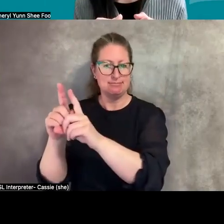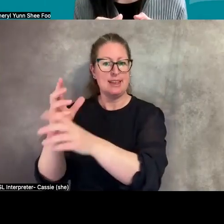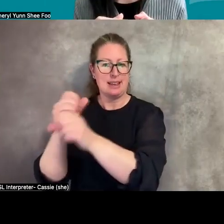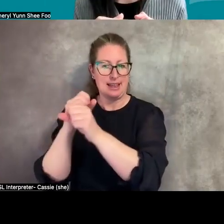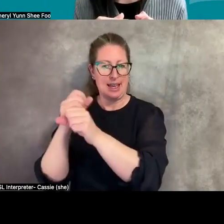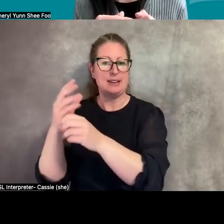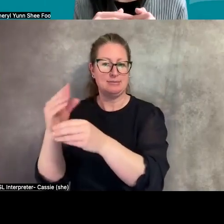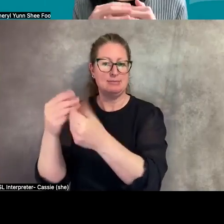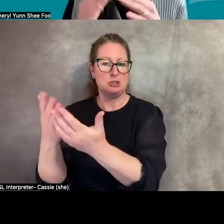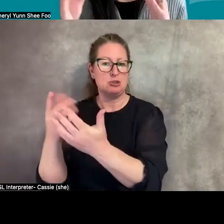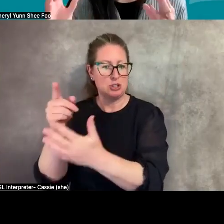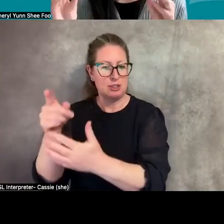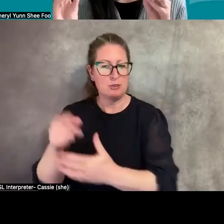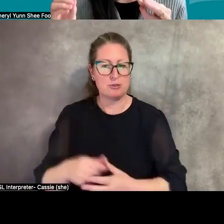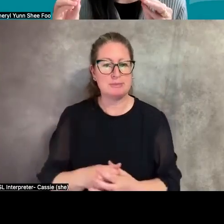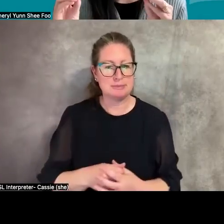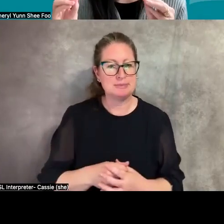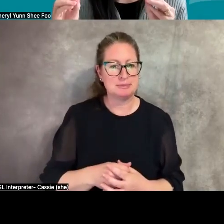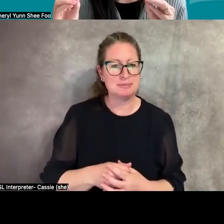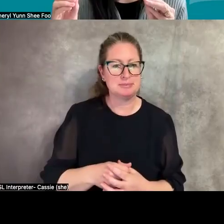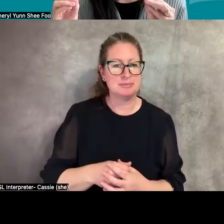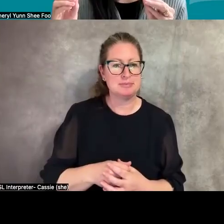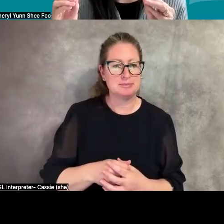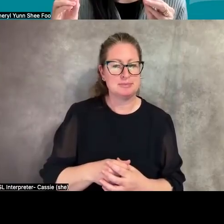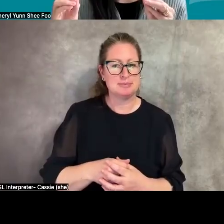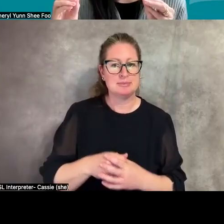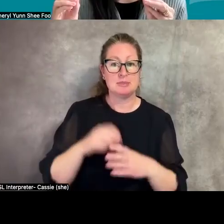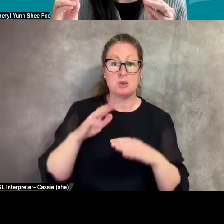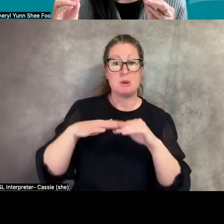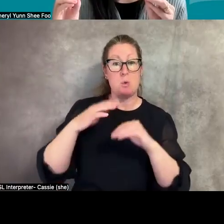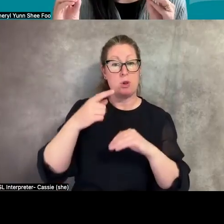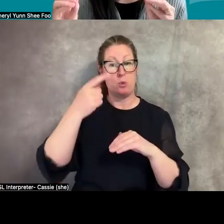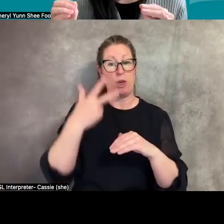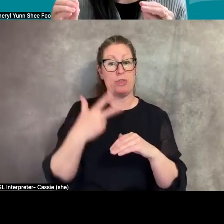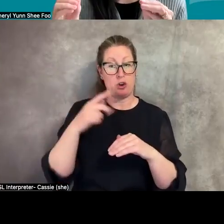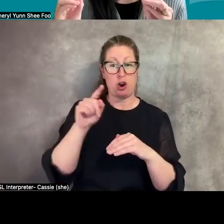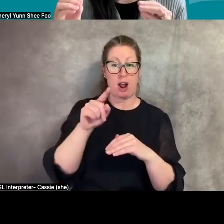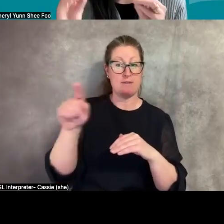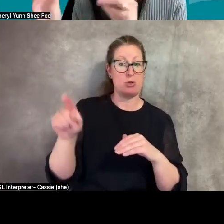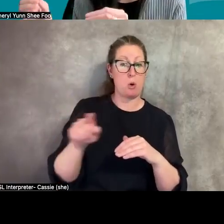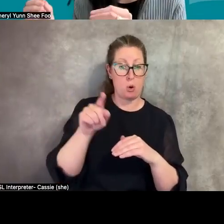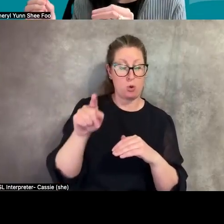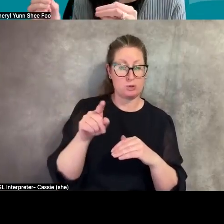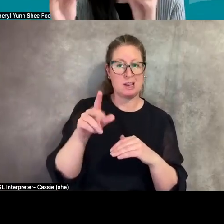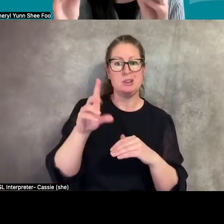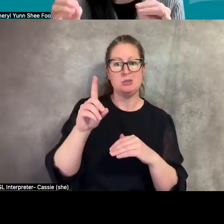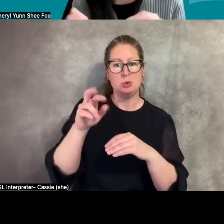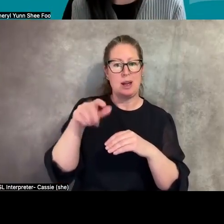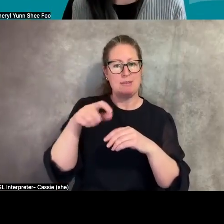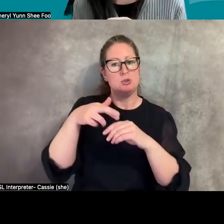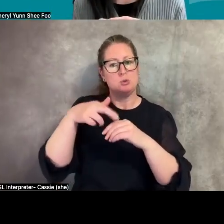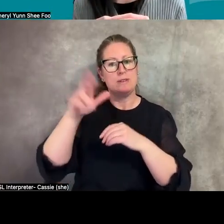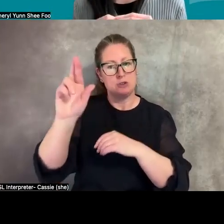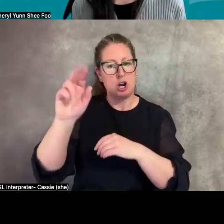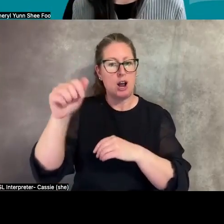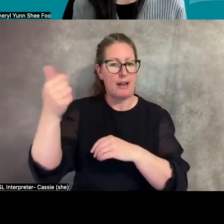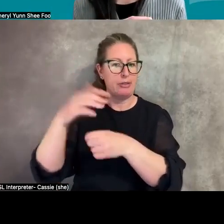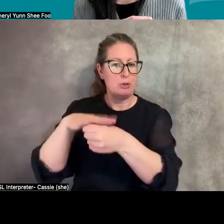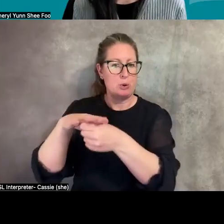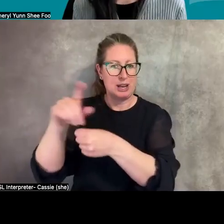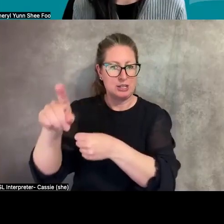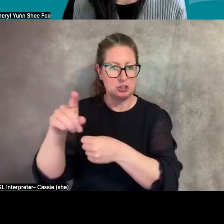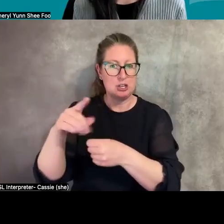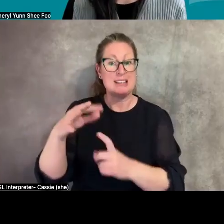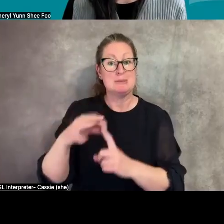long-acting medications. More than 1/3 of these sites are referring patients elsewhere, especially for